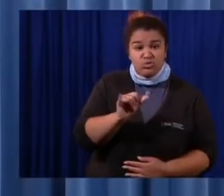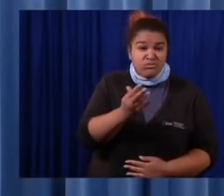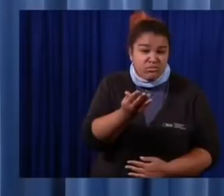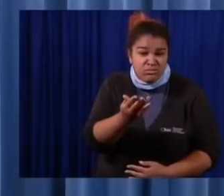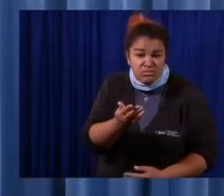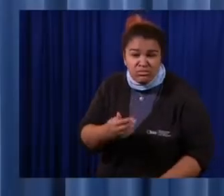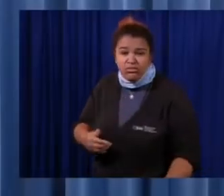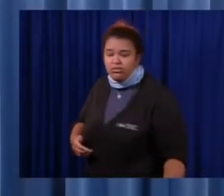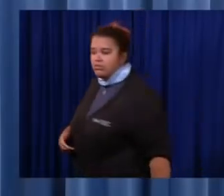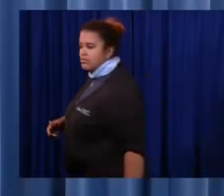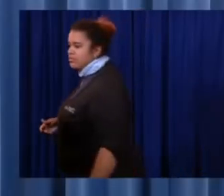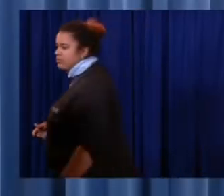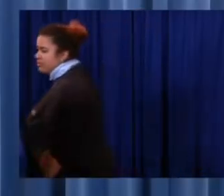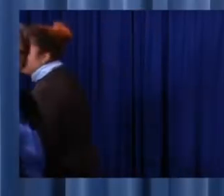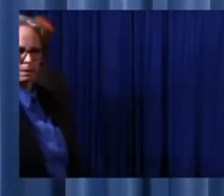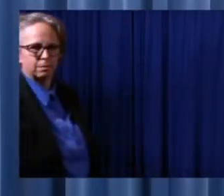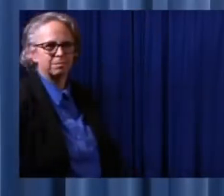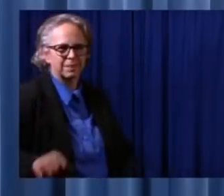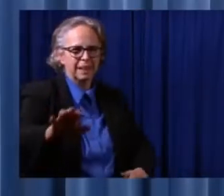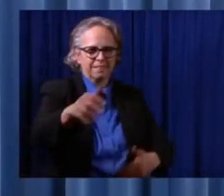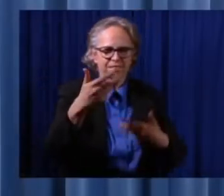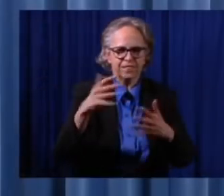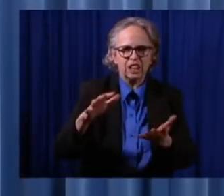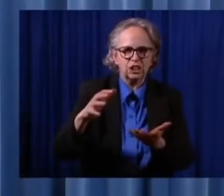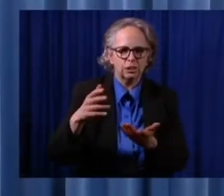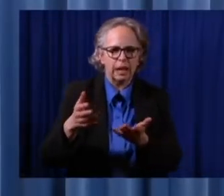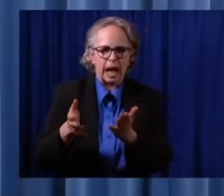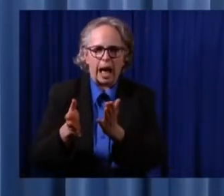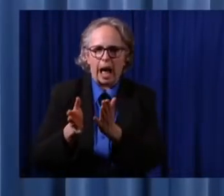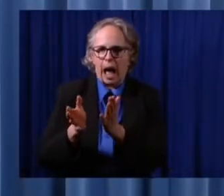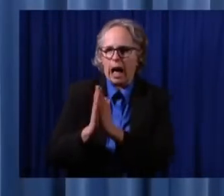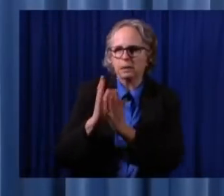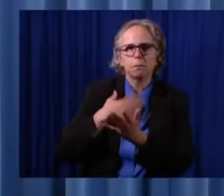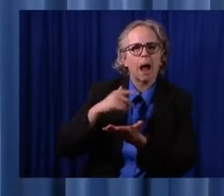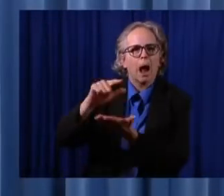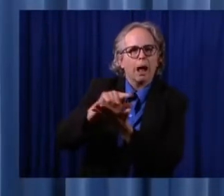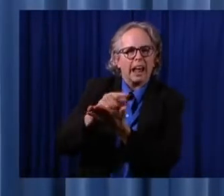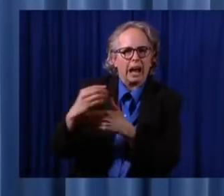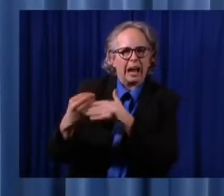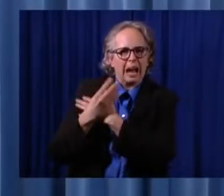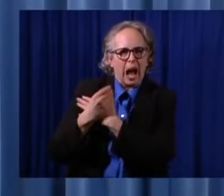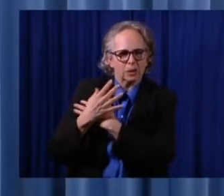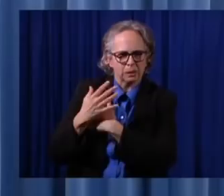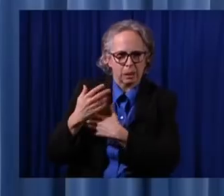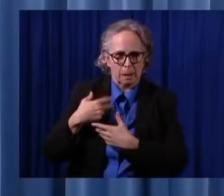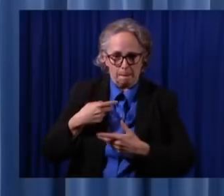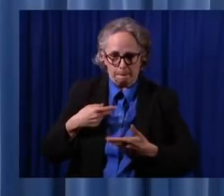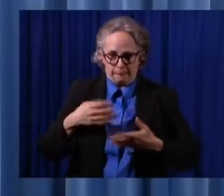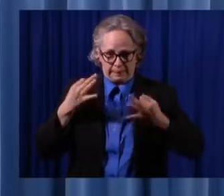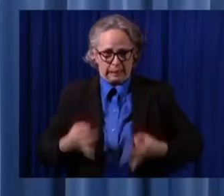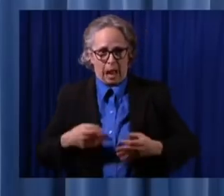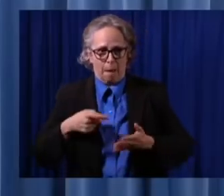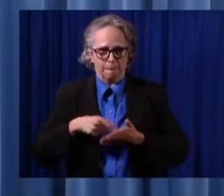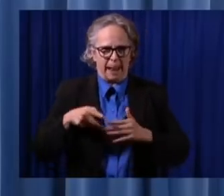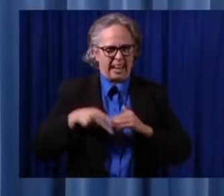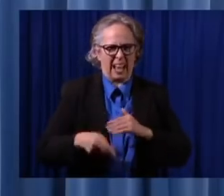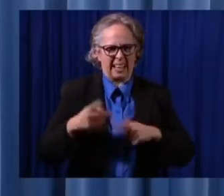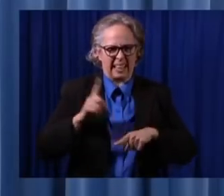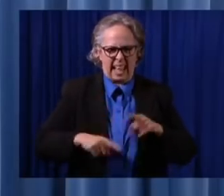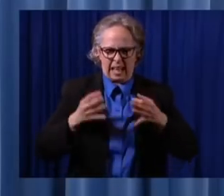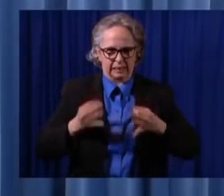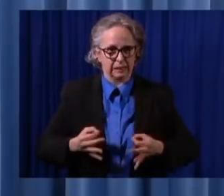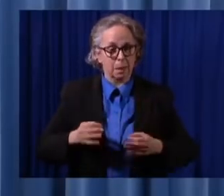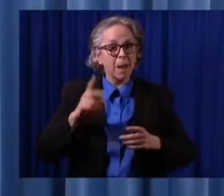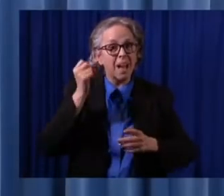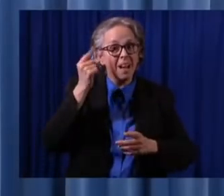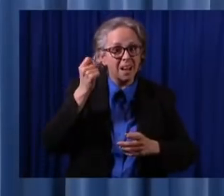cut directly, but I've told our team that we will write a check back or whatever the